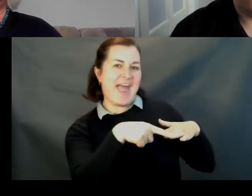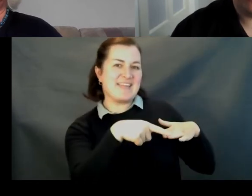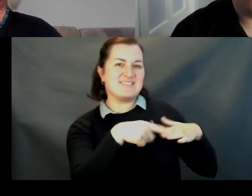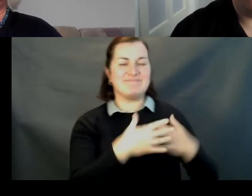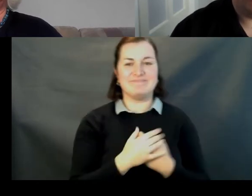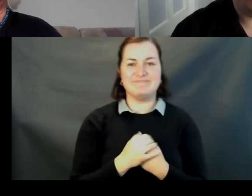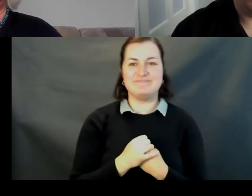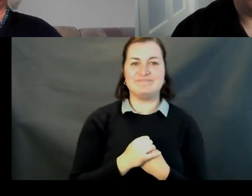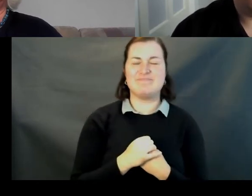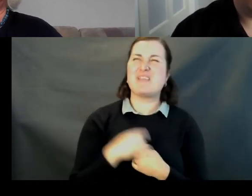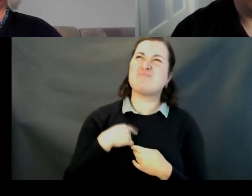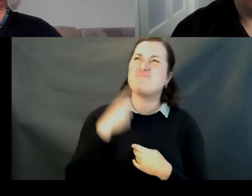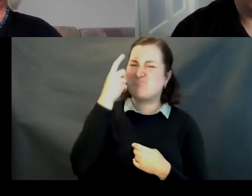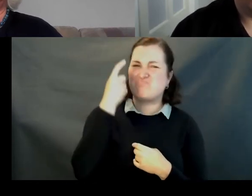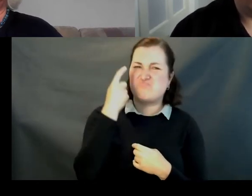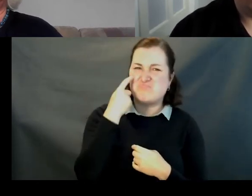it also goes back to